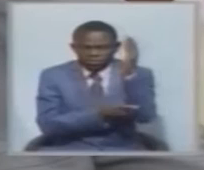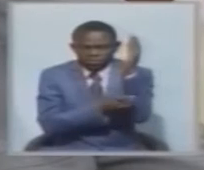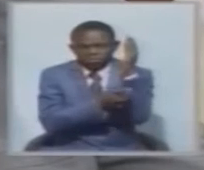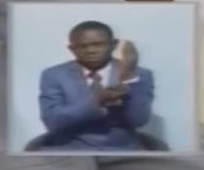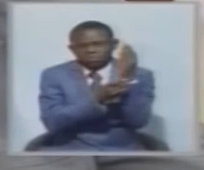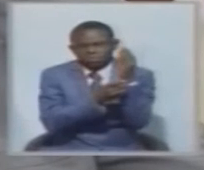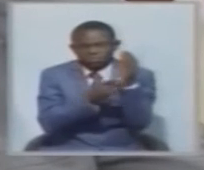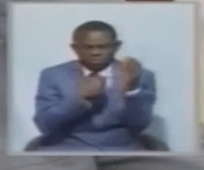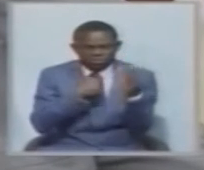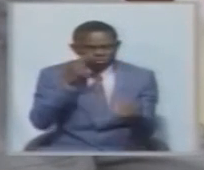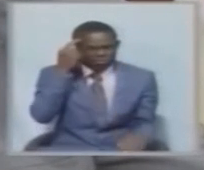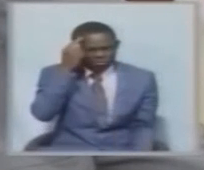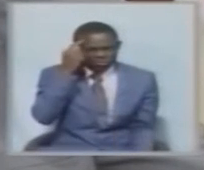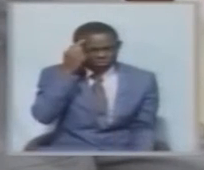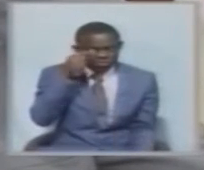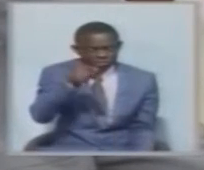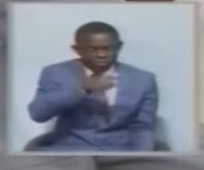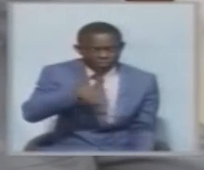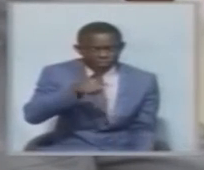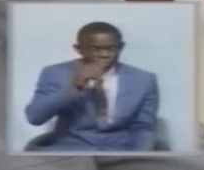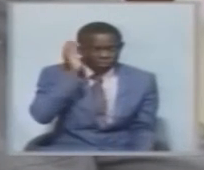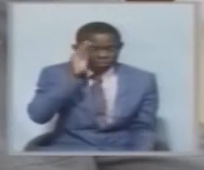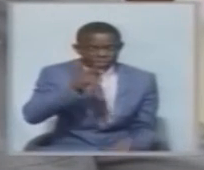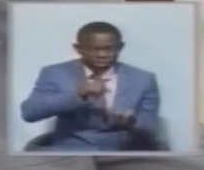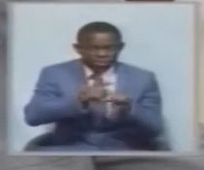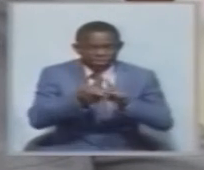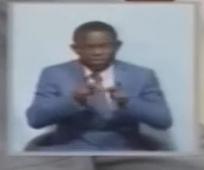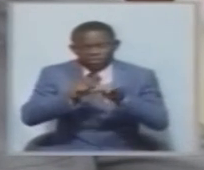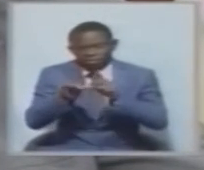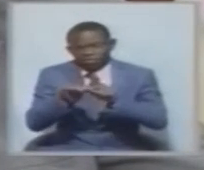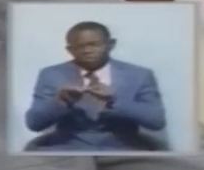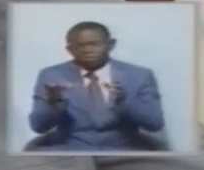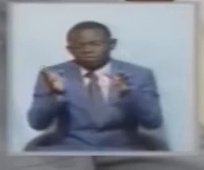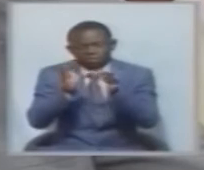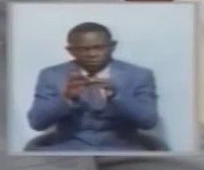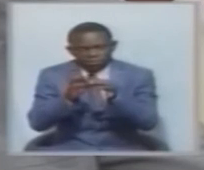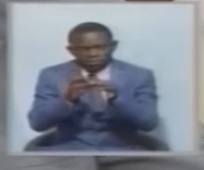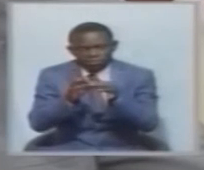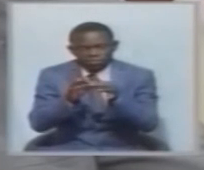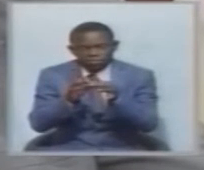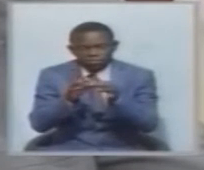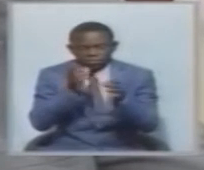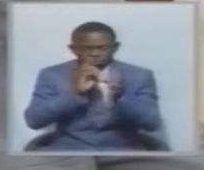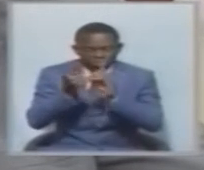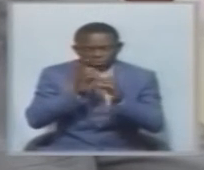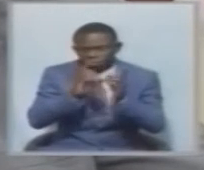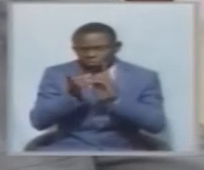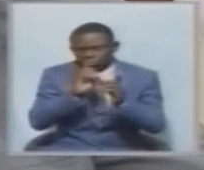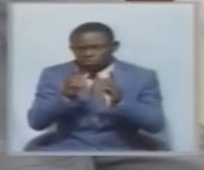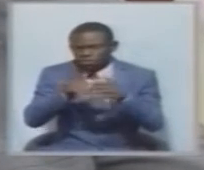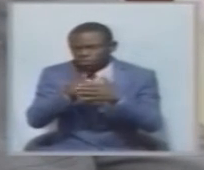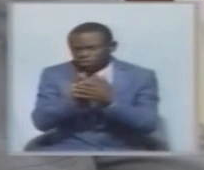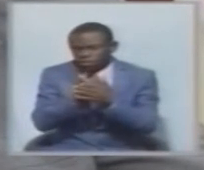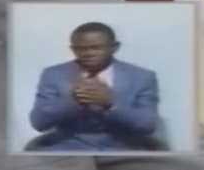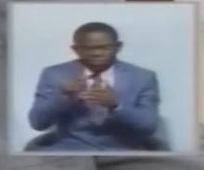be engagements with various actors in the private sector, trying to see how they can relate with other people who are